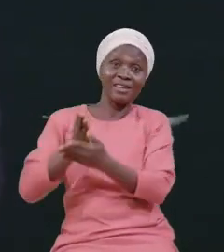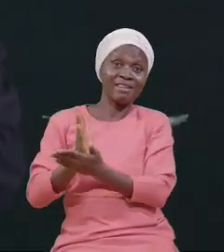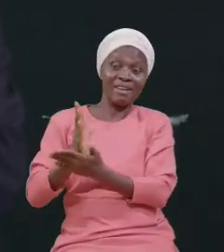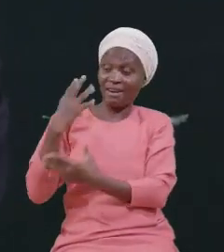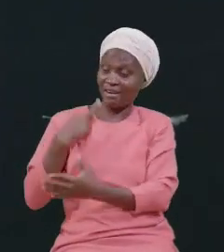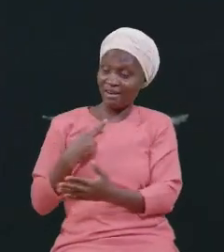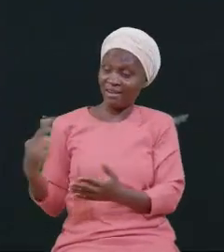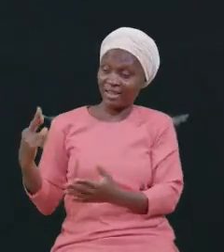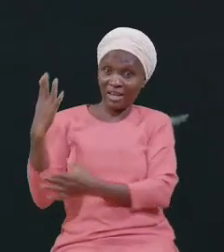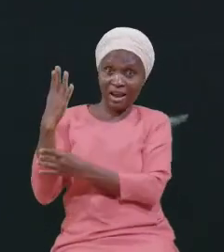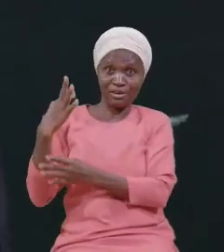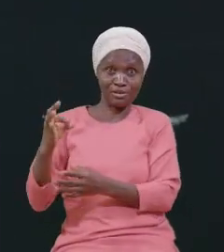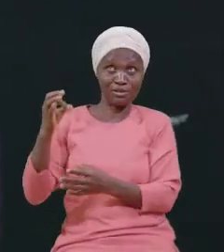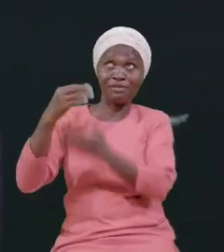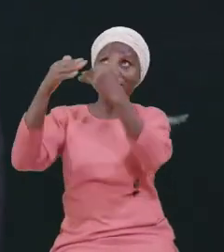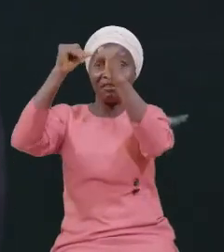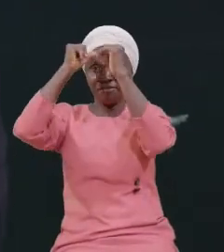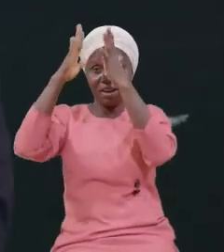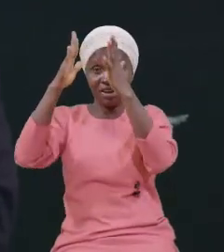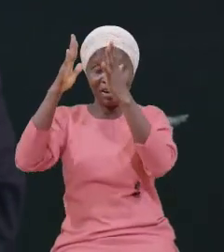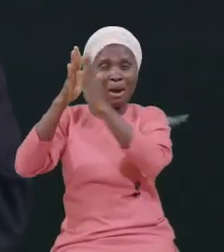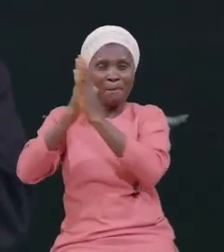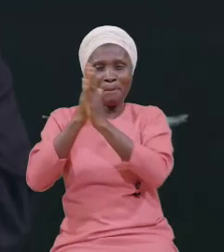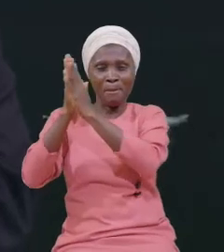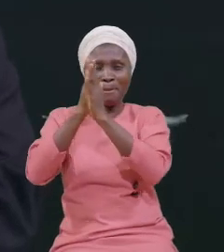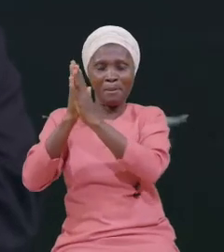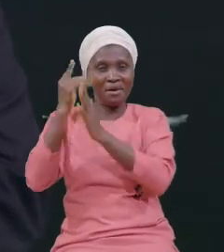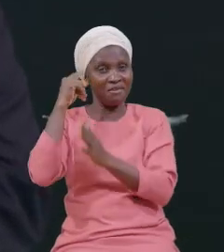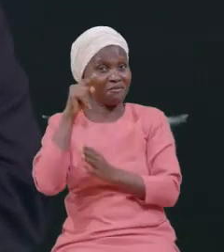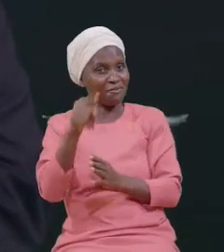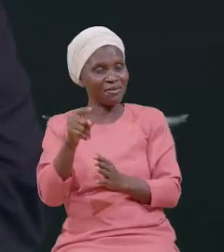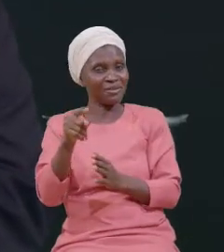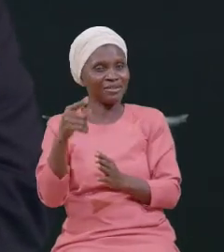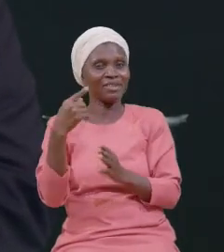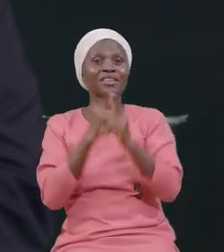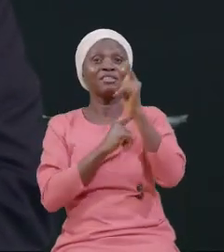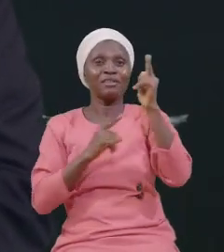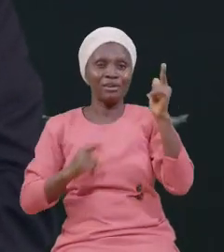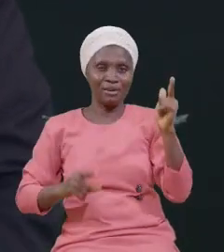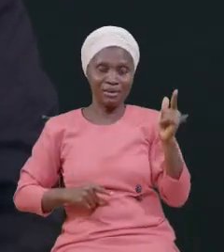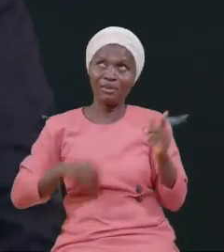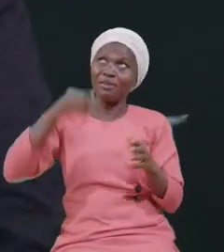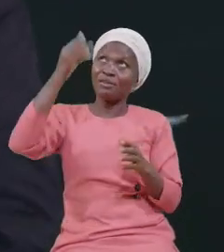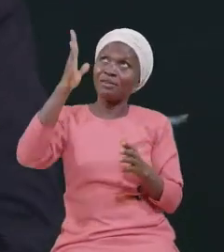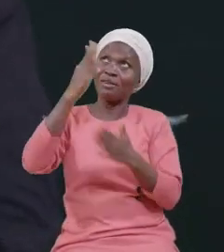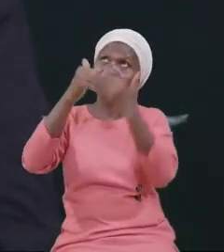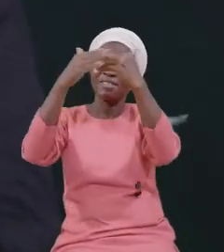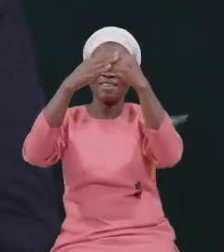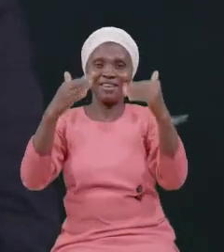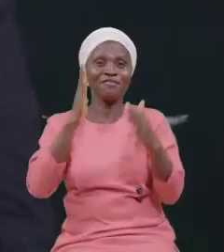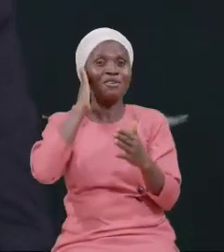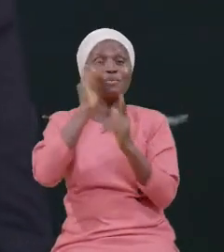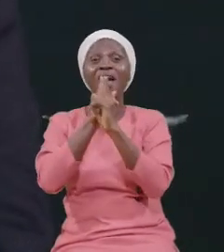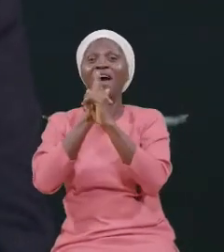Heavenly Father, making intercession for you, the Lord God in heaven will answer